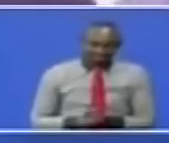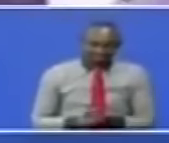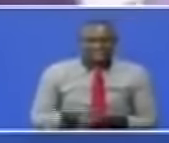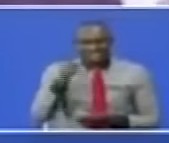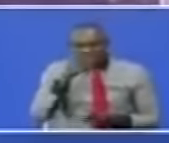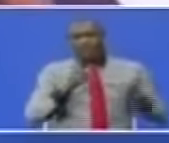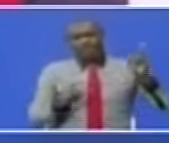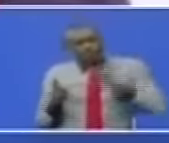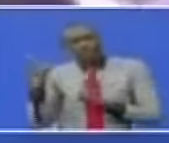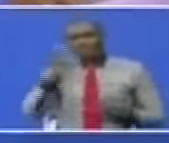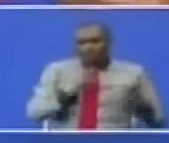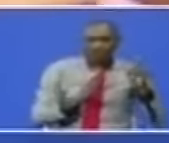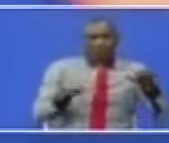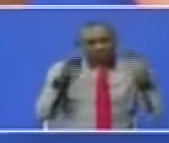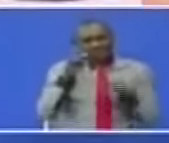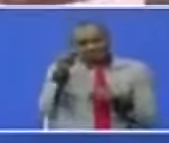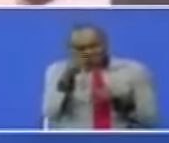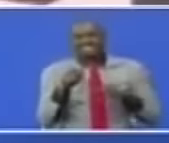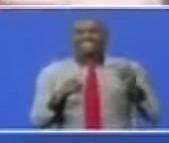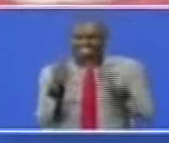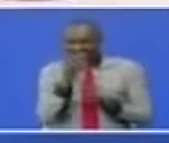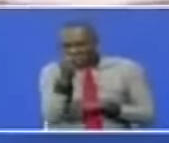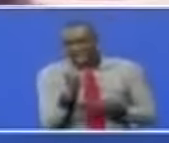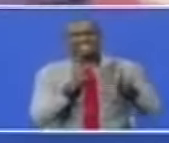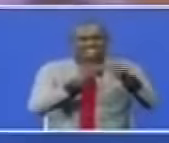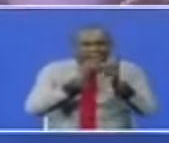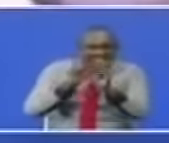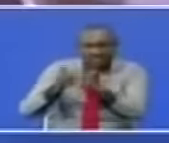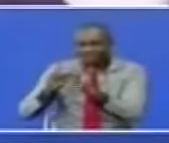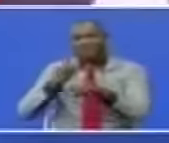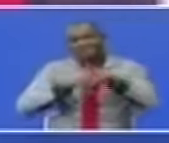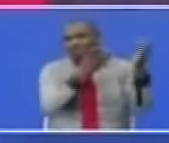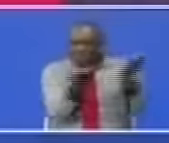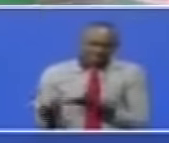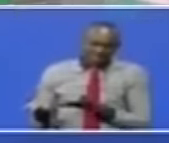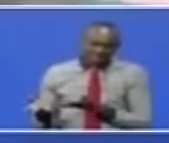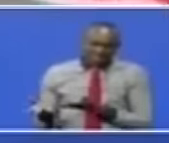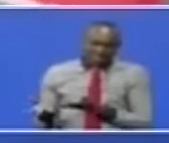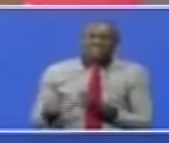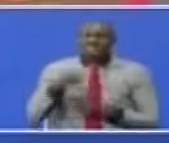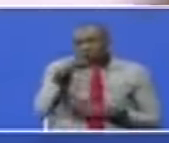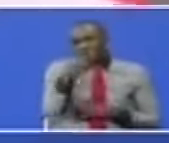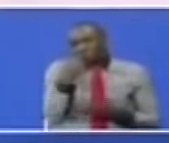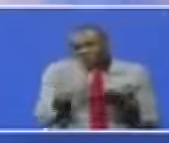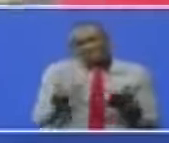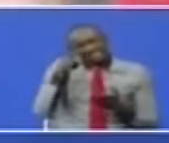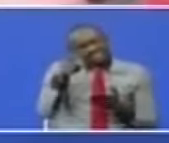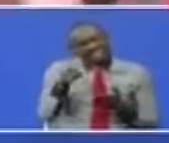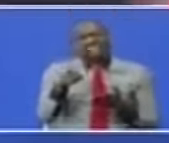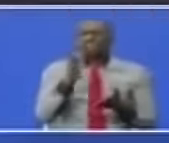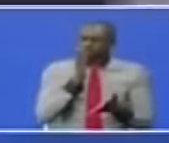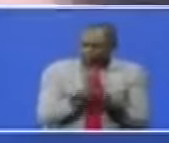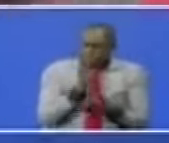Traditional dancers are waiting with scintillating performances and gifts during the stopover. For observers, this is a shot in the arm